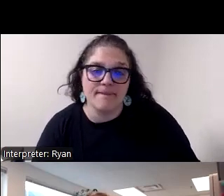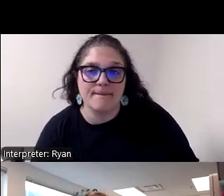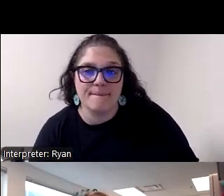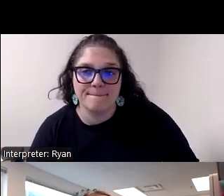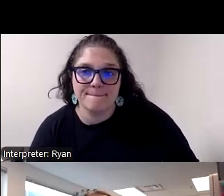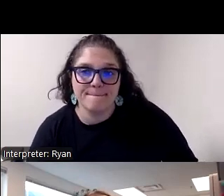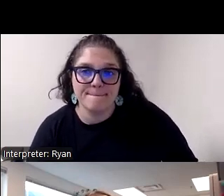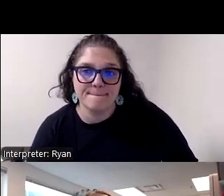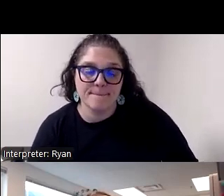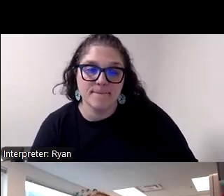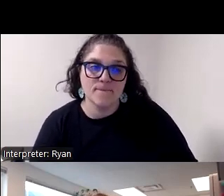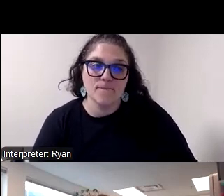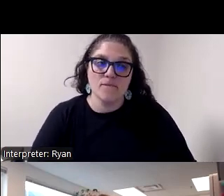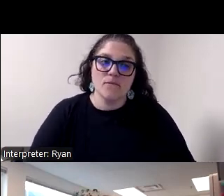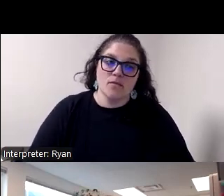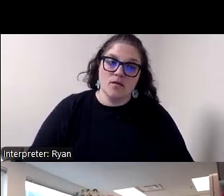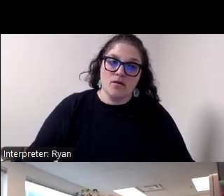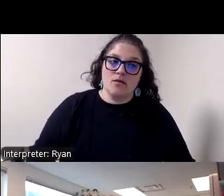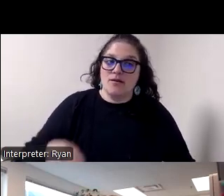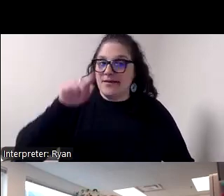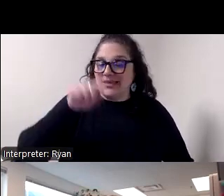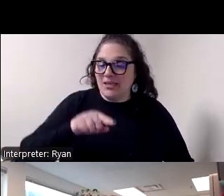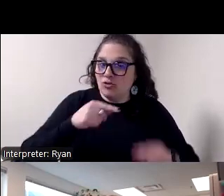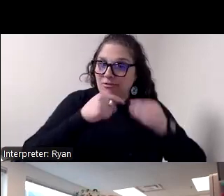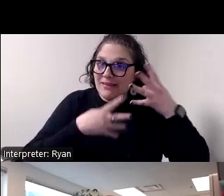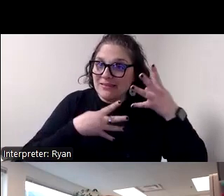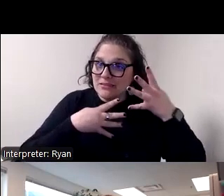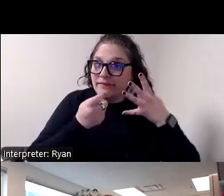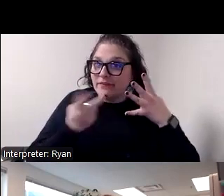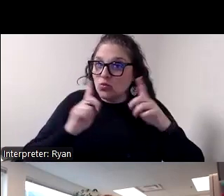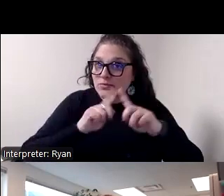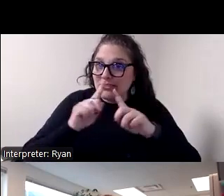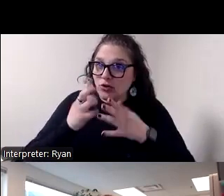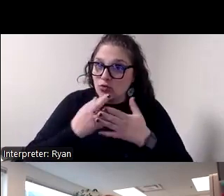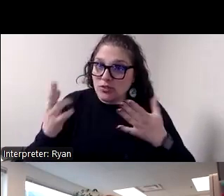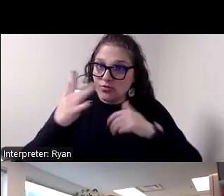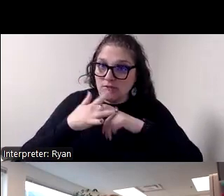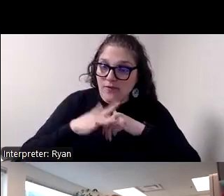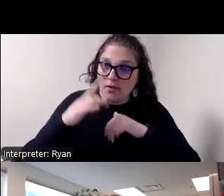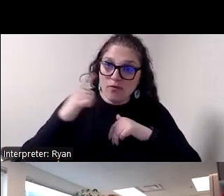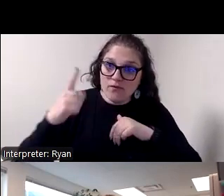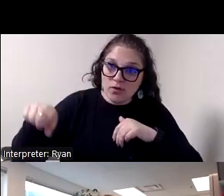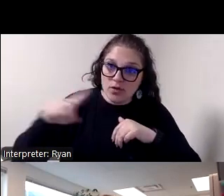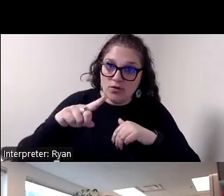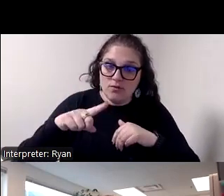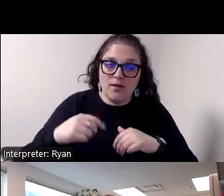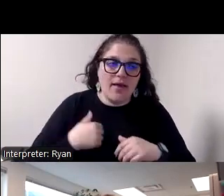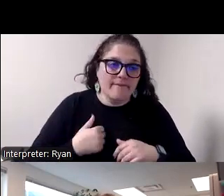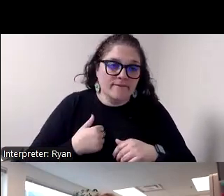Cool. Well, before we end things here, this is a list of just a few different resources for you guys. I've got those